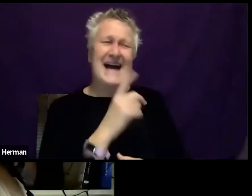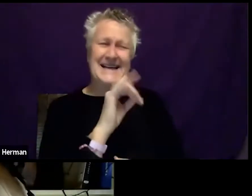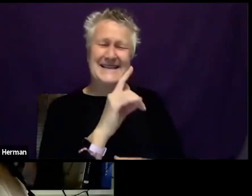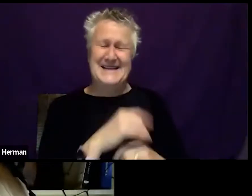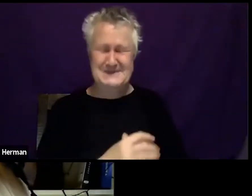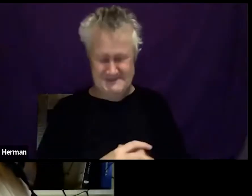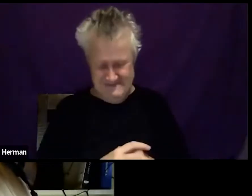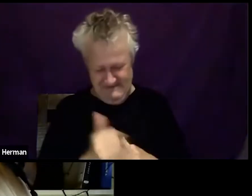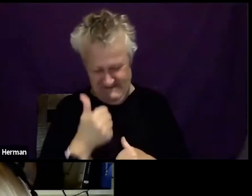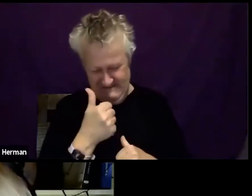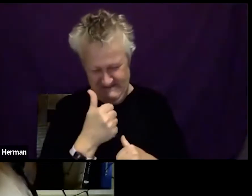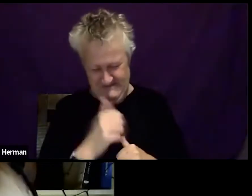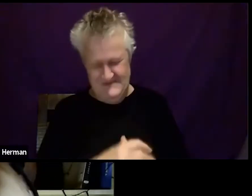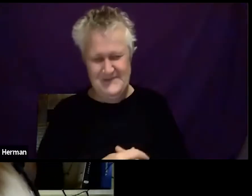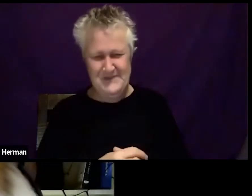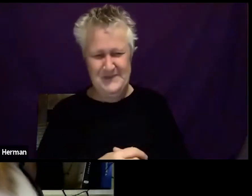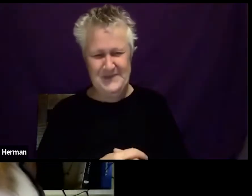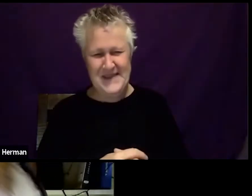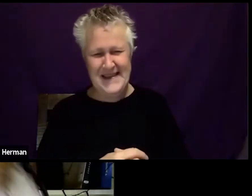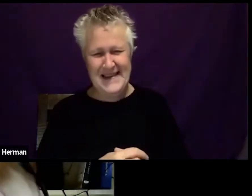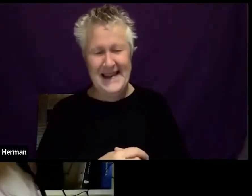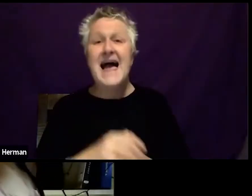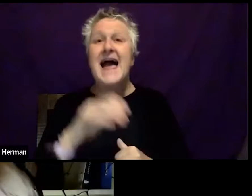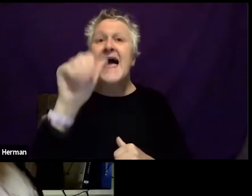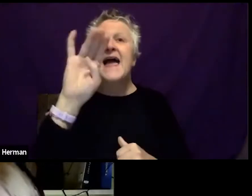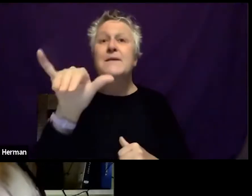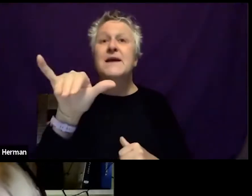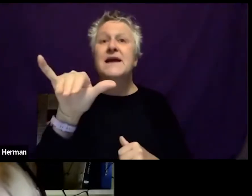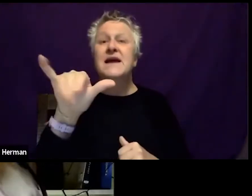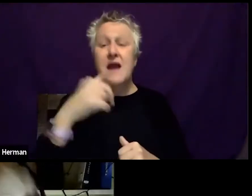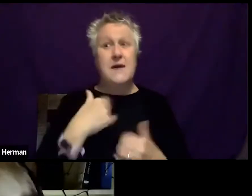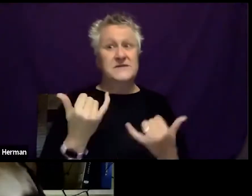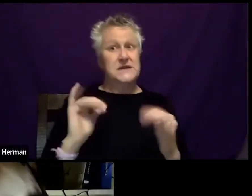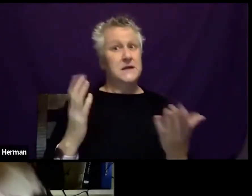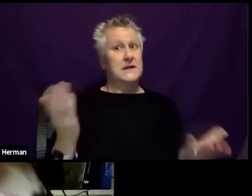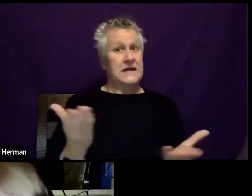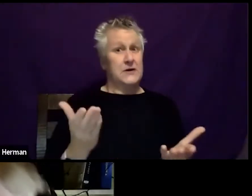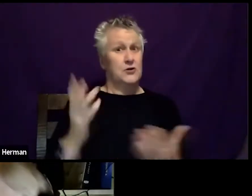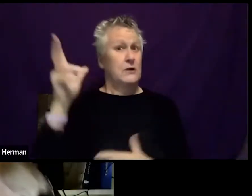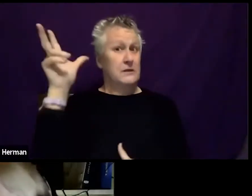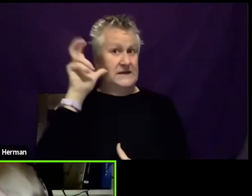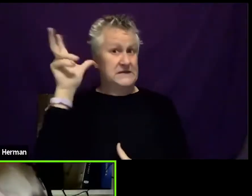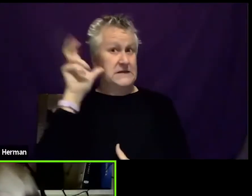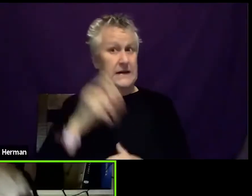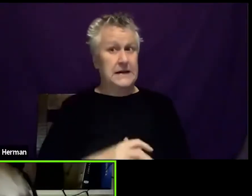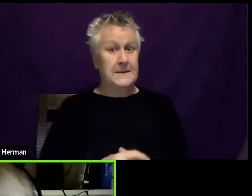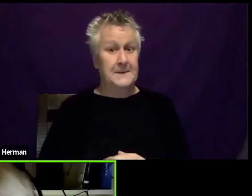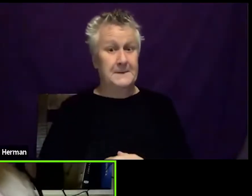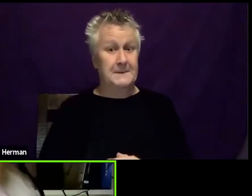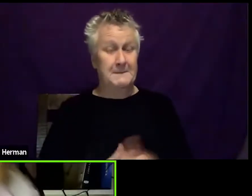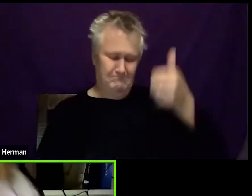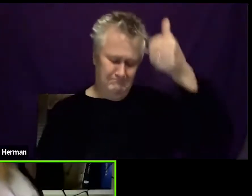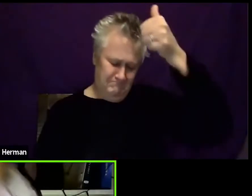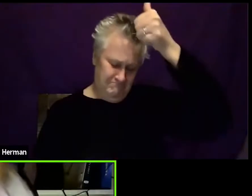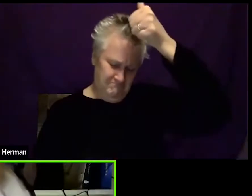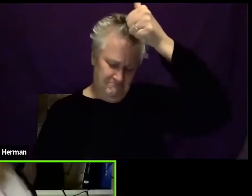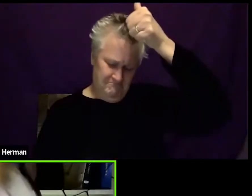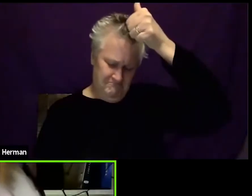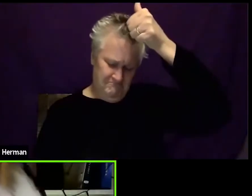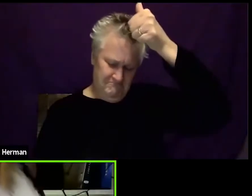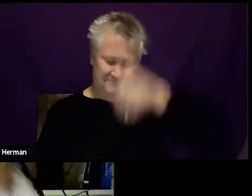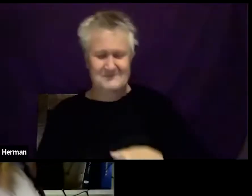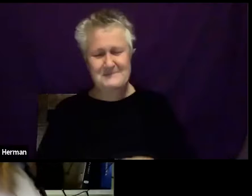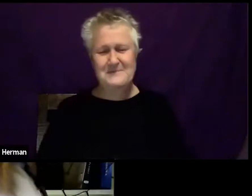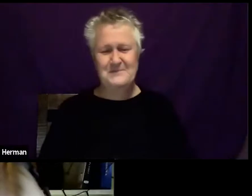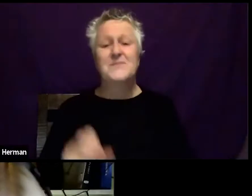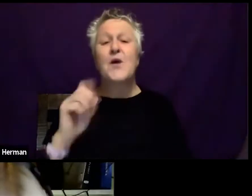relieving me of my humiliation. Amy, I'm gonna still be here listening though. Okay. Okay, I'm gonna